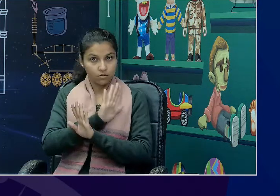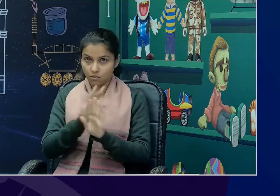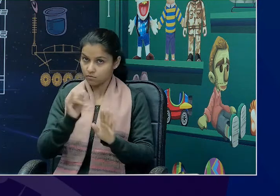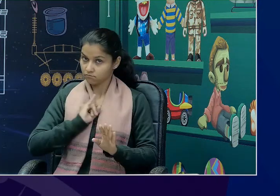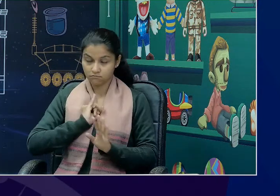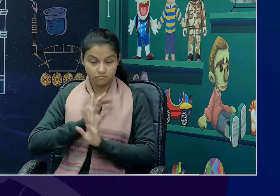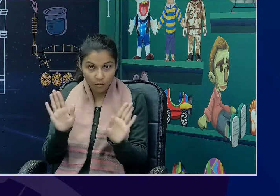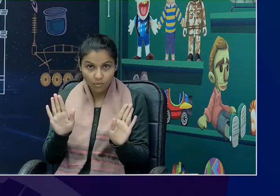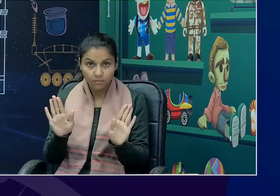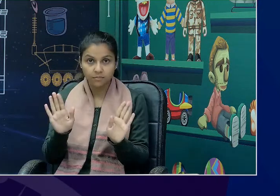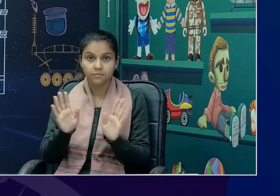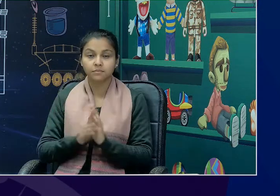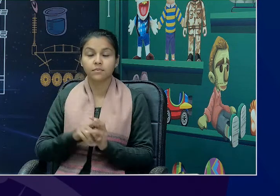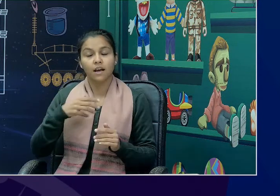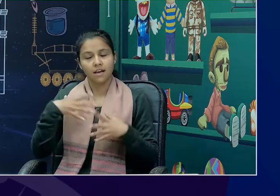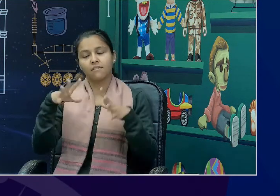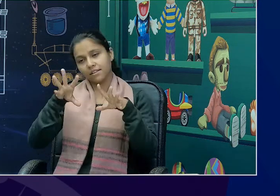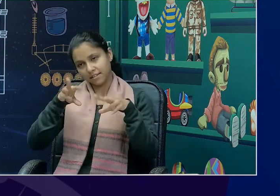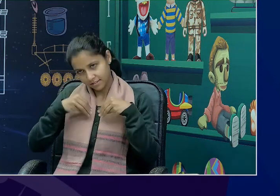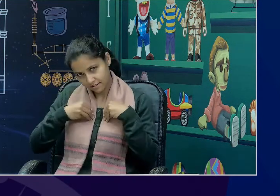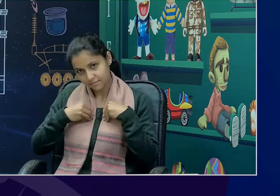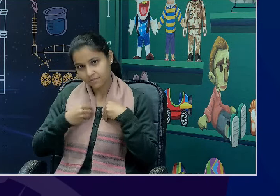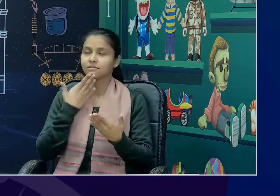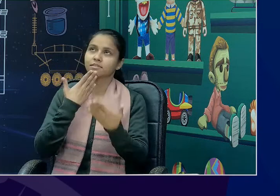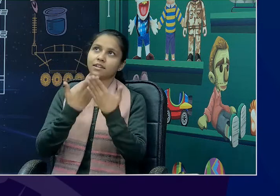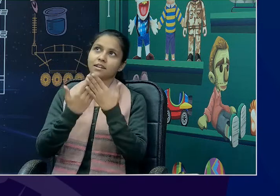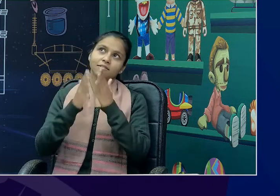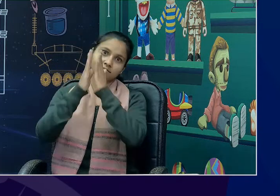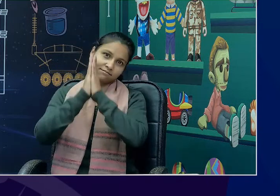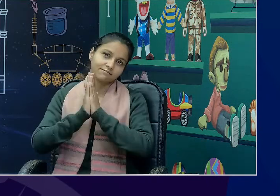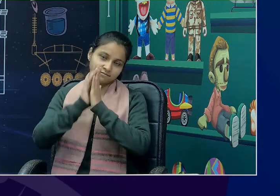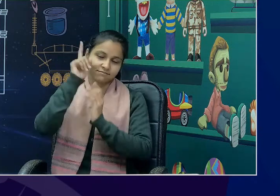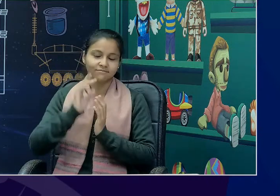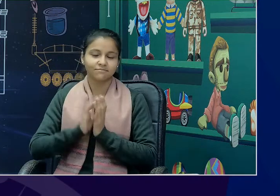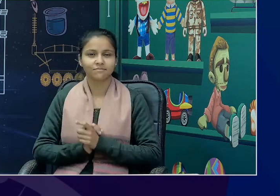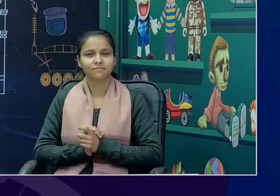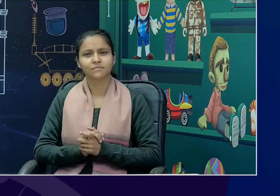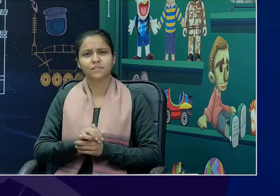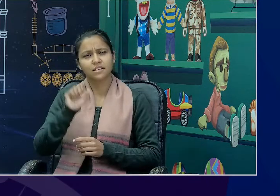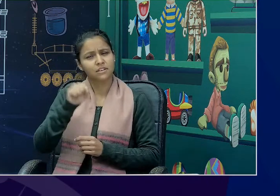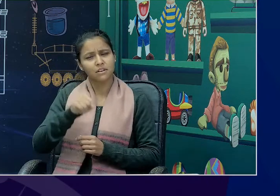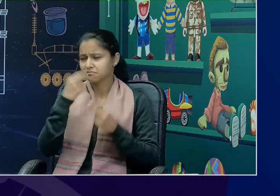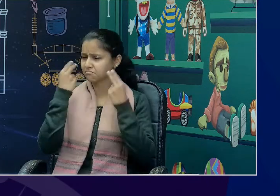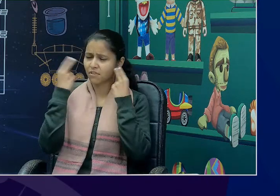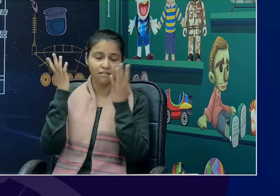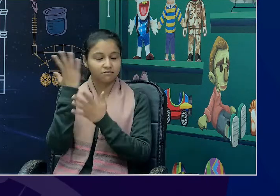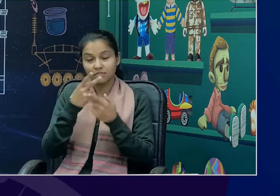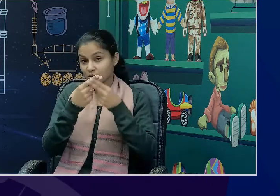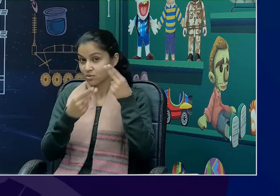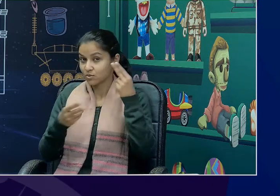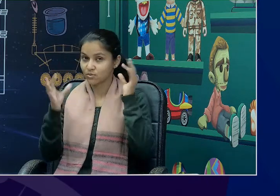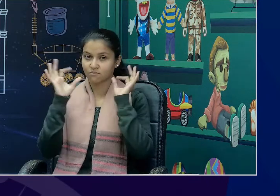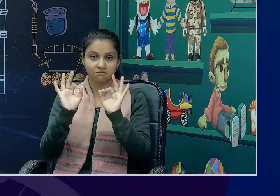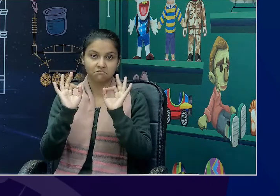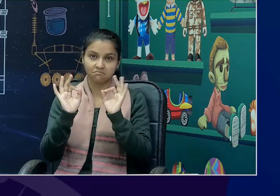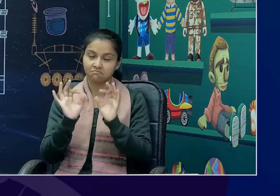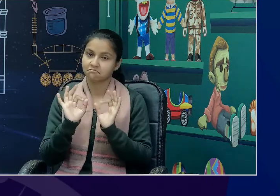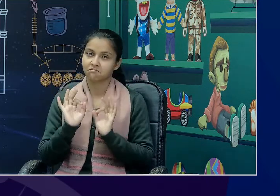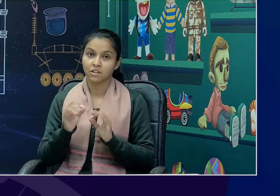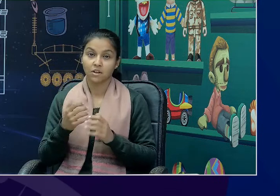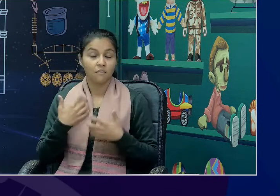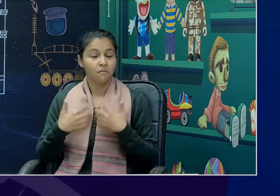I will have, I will accept it and I will be thankful to God. Yes, it was a very nice, interesting story with a very good